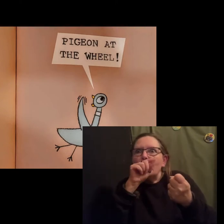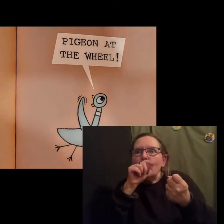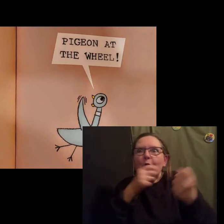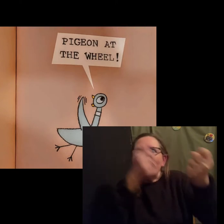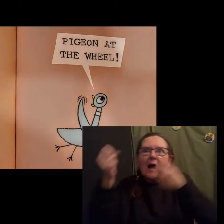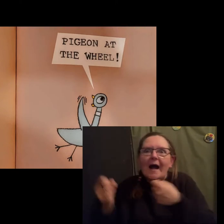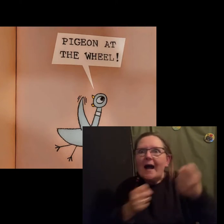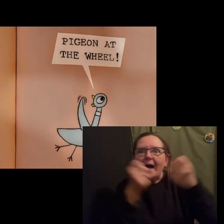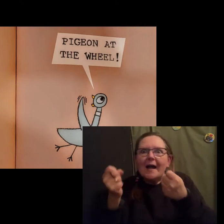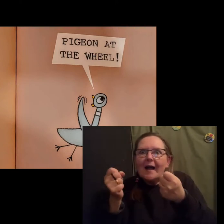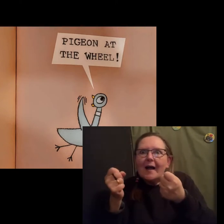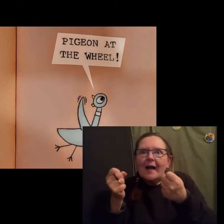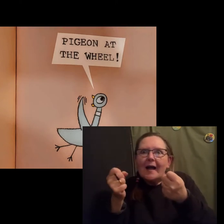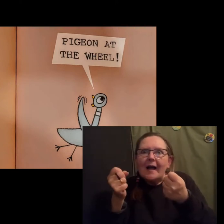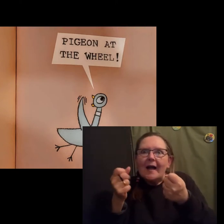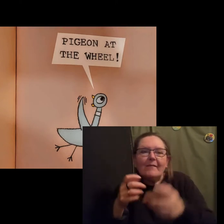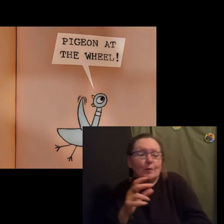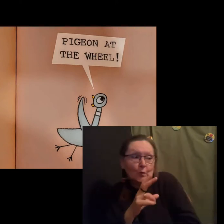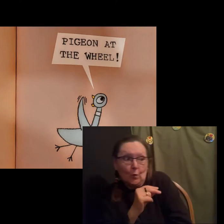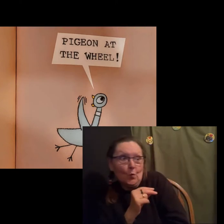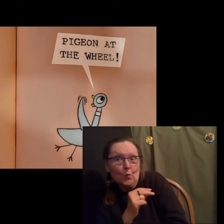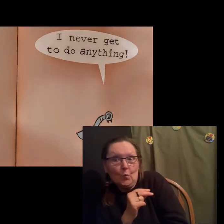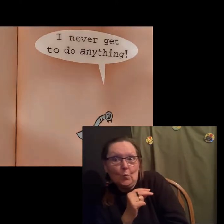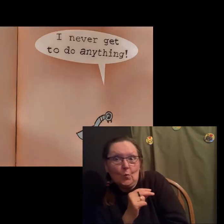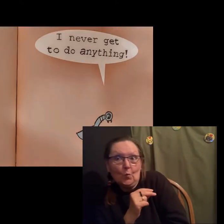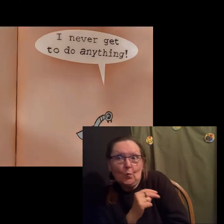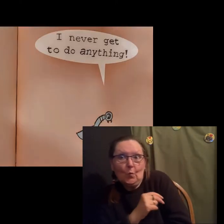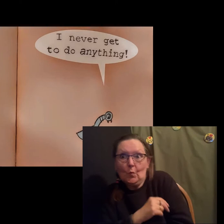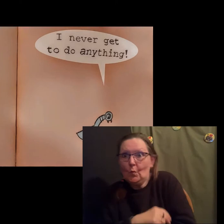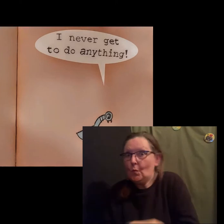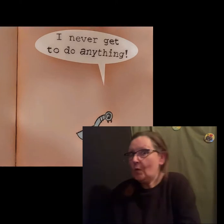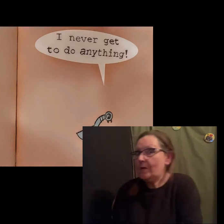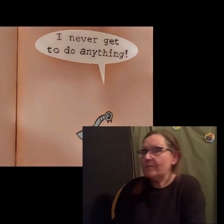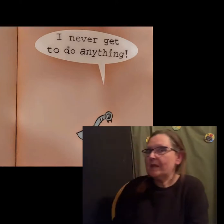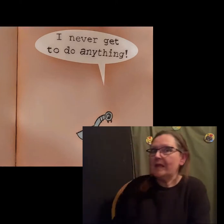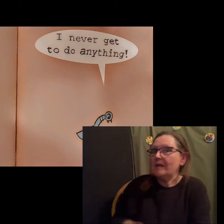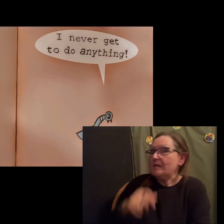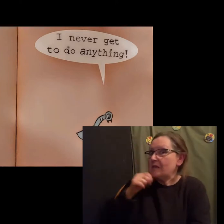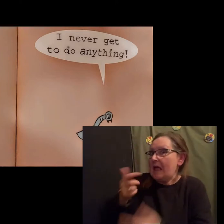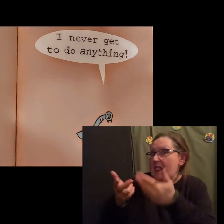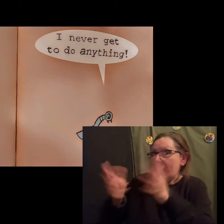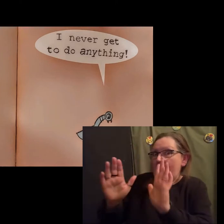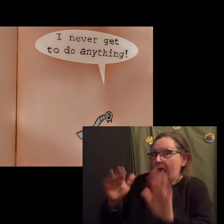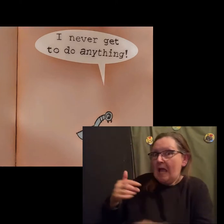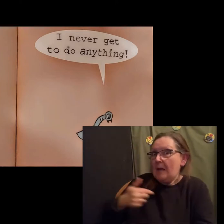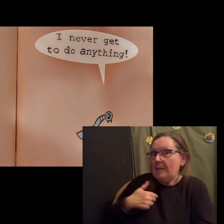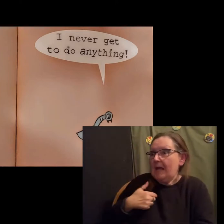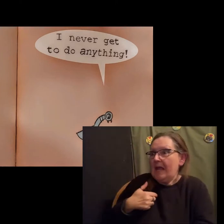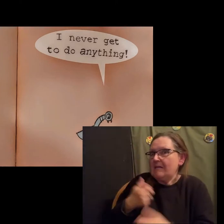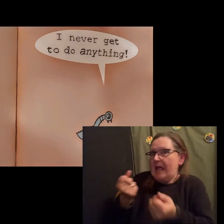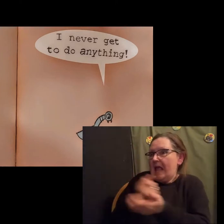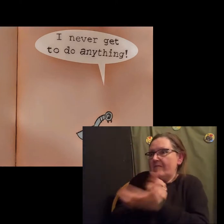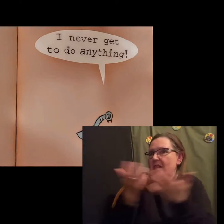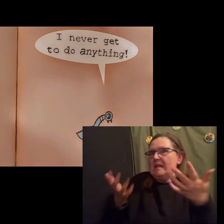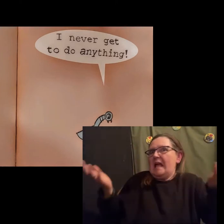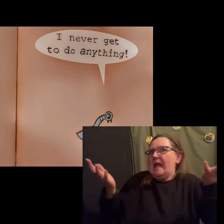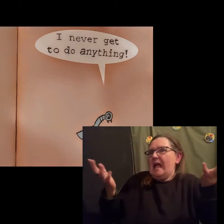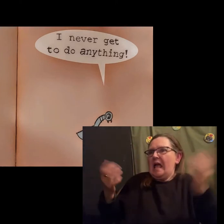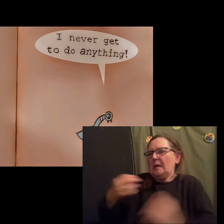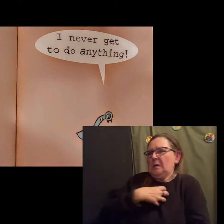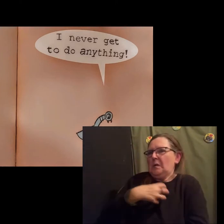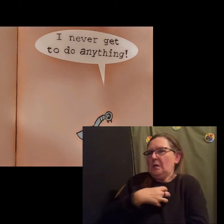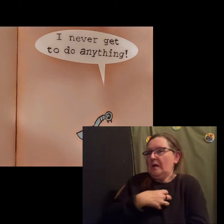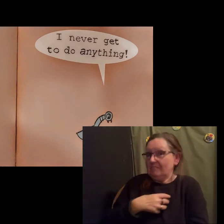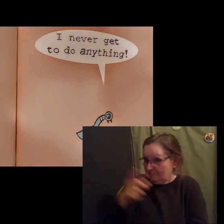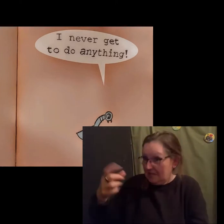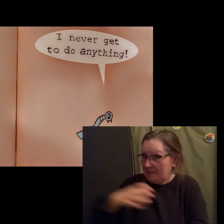No. I never get to do anything. Does that work when you